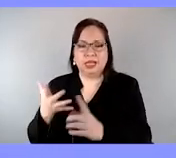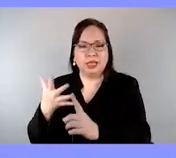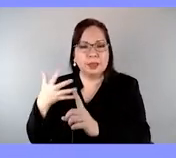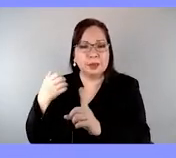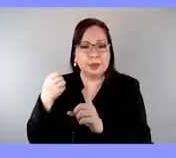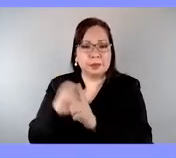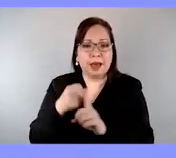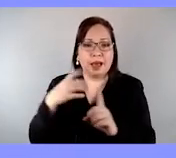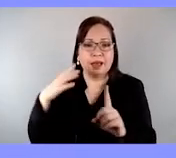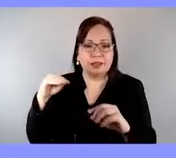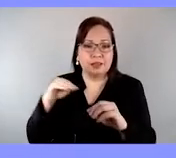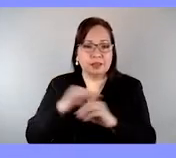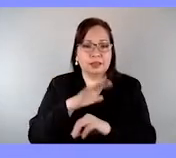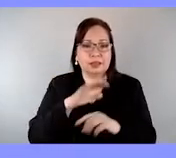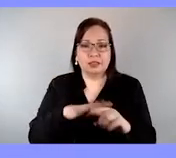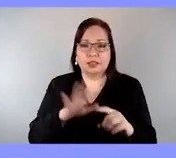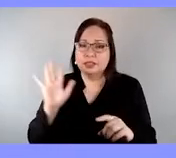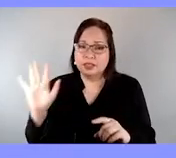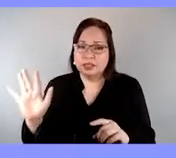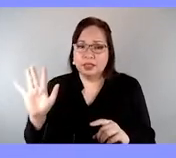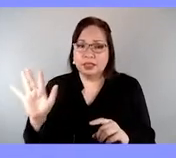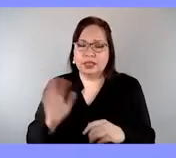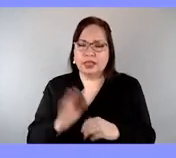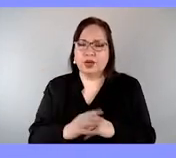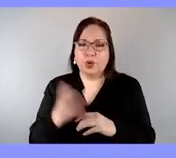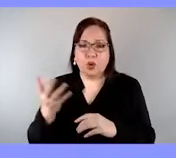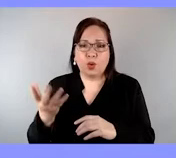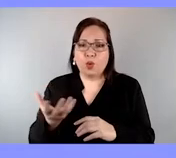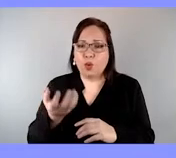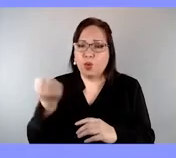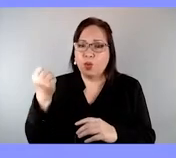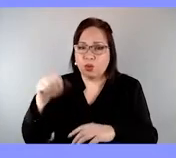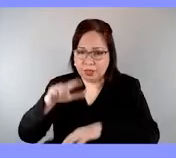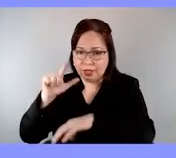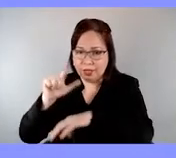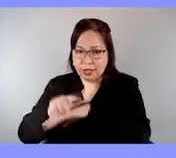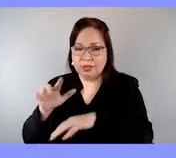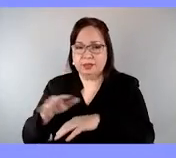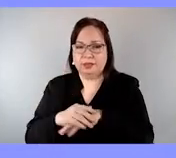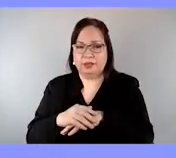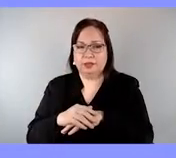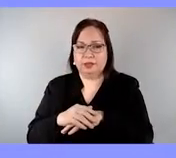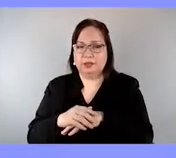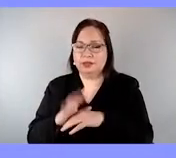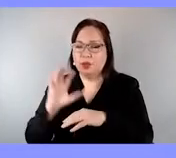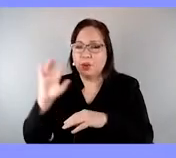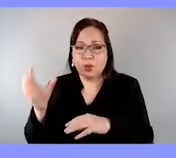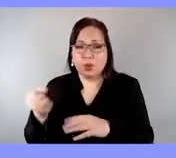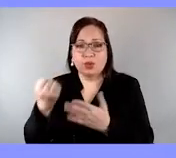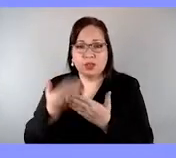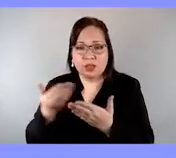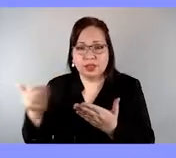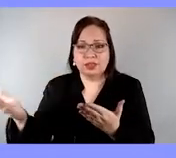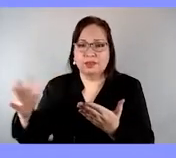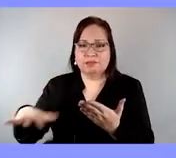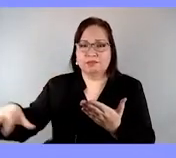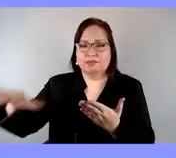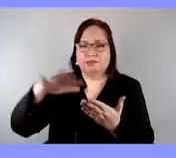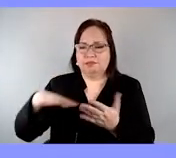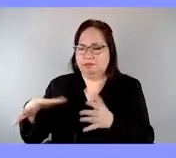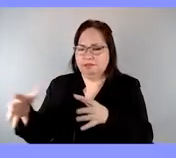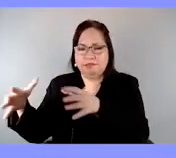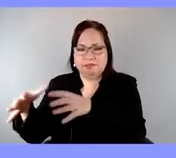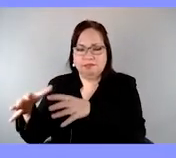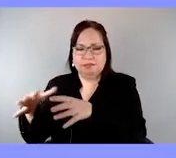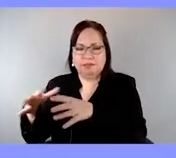on the concept of their native title, their possession